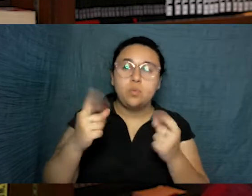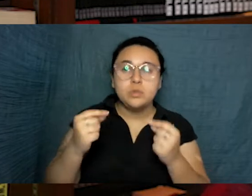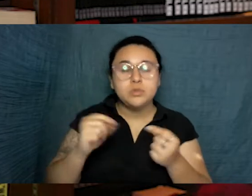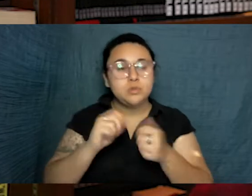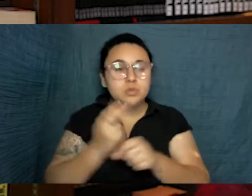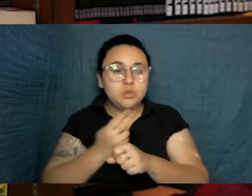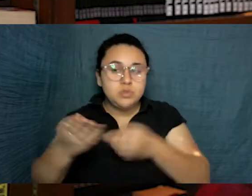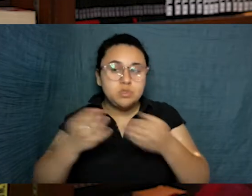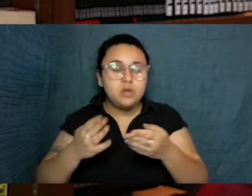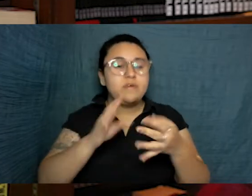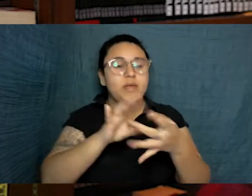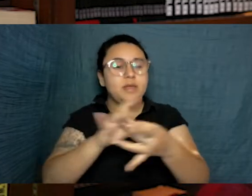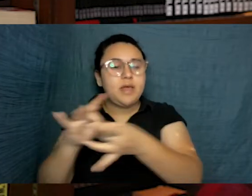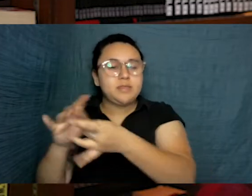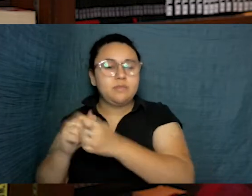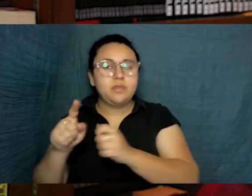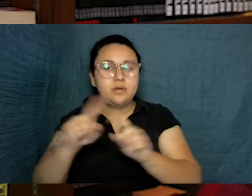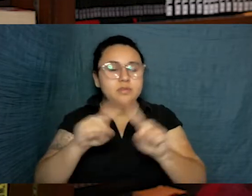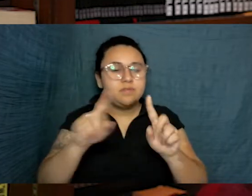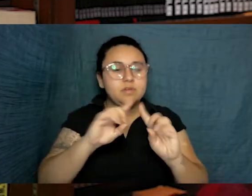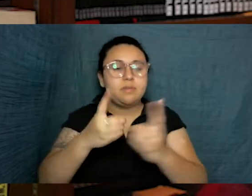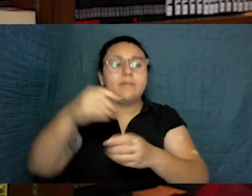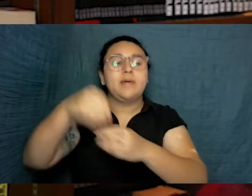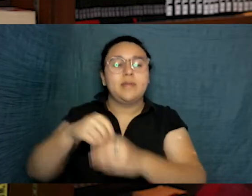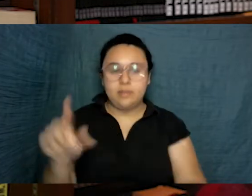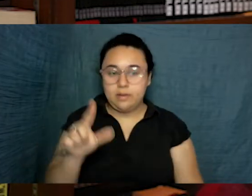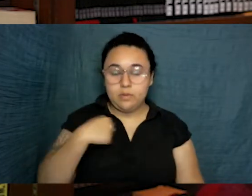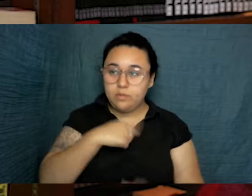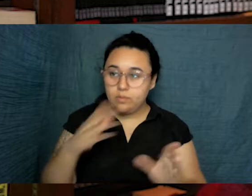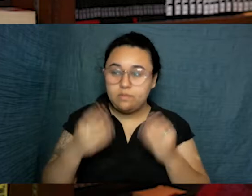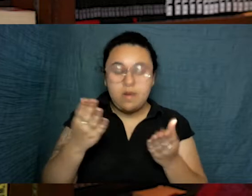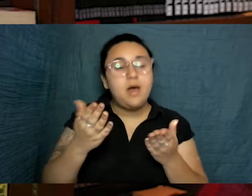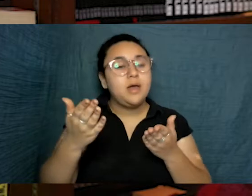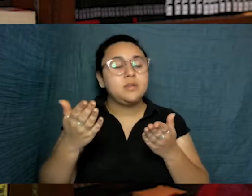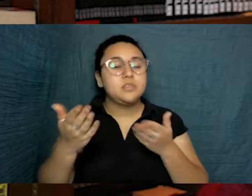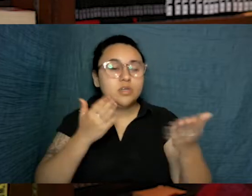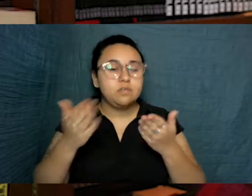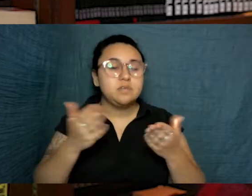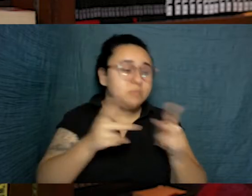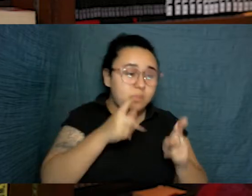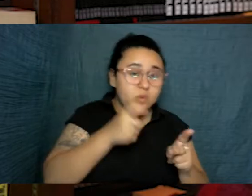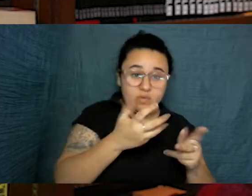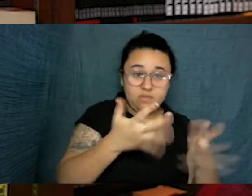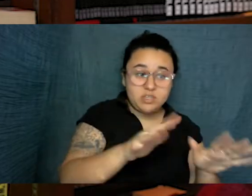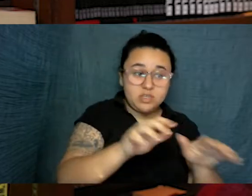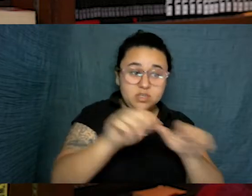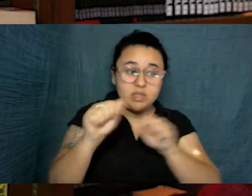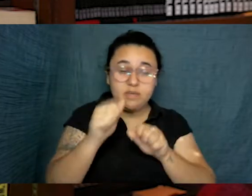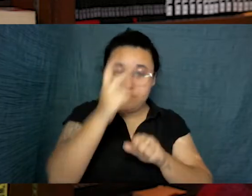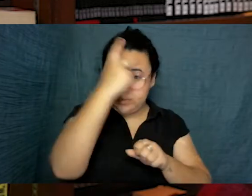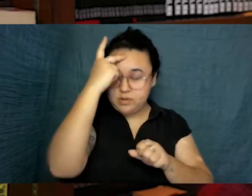connections between different areas of the library who provide services that folk transitioning out of jail or prison